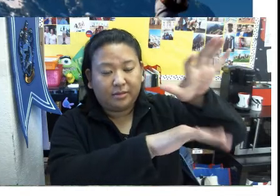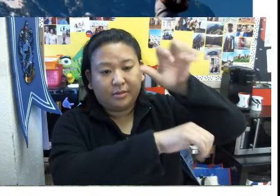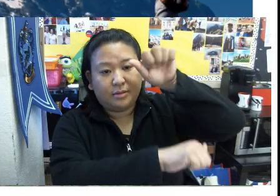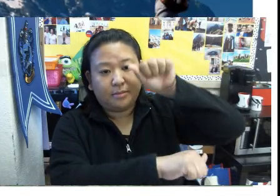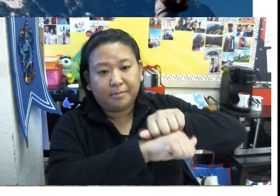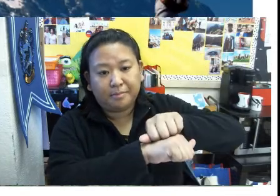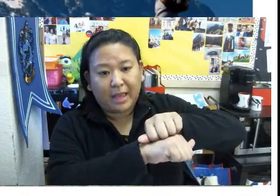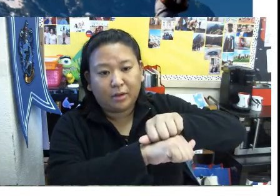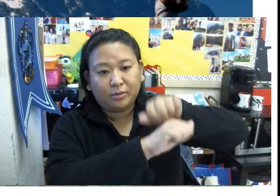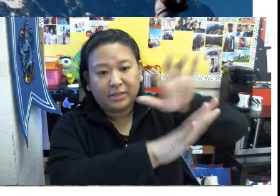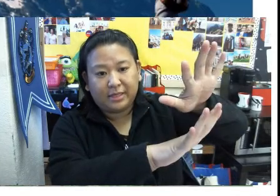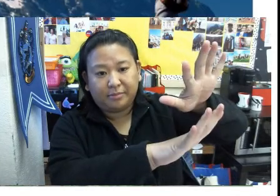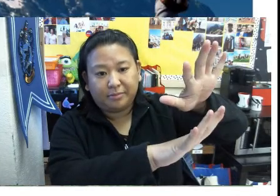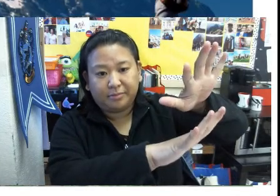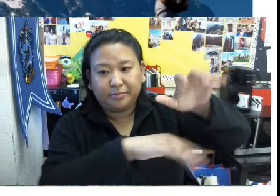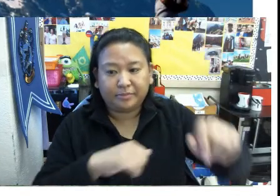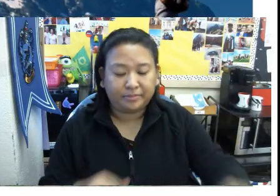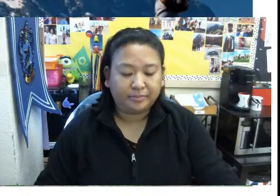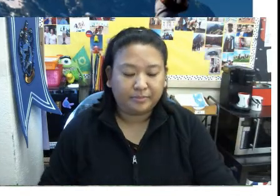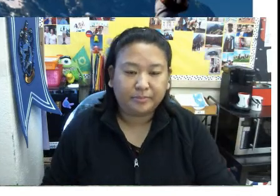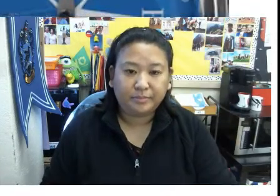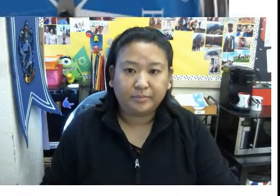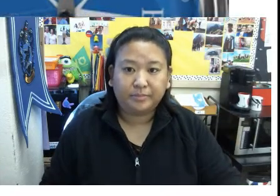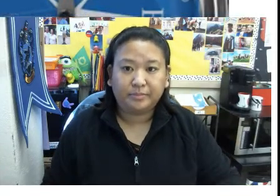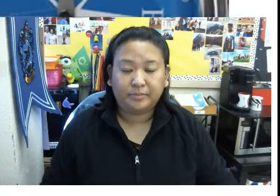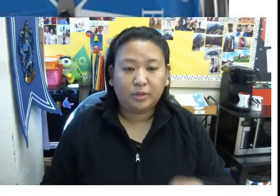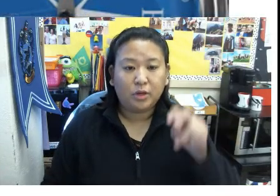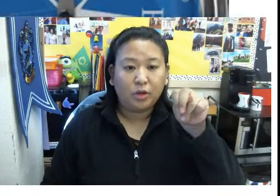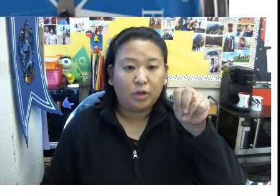Mountain. Mountain.